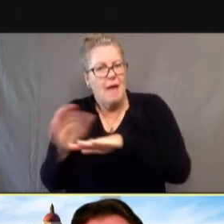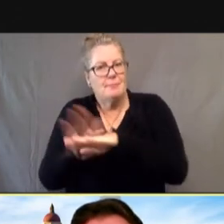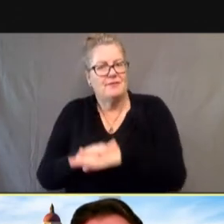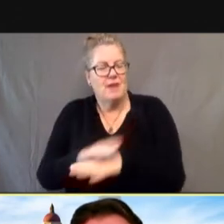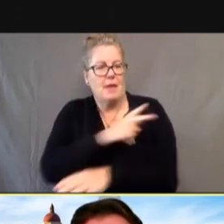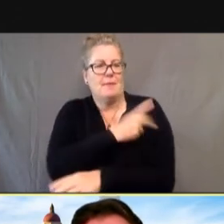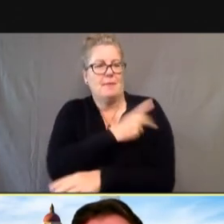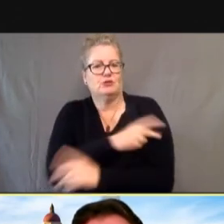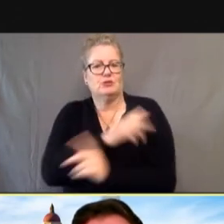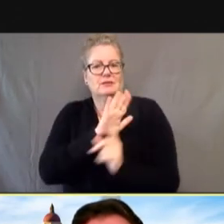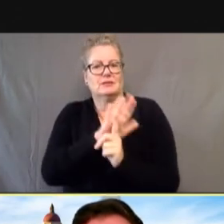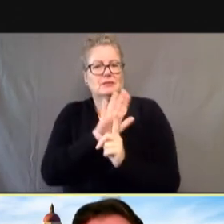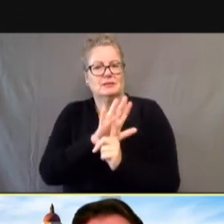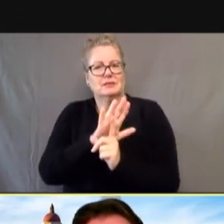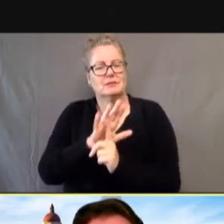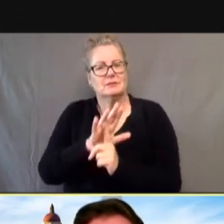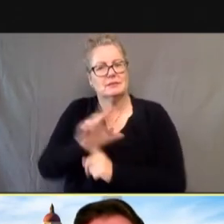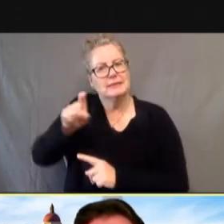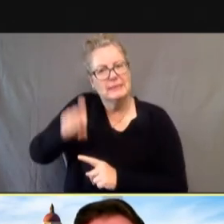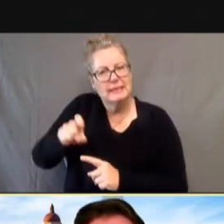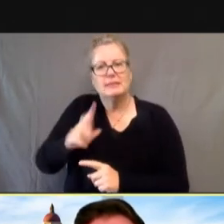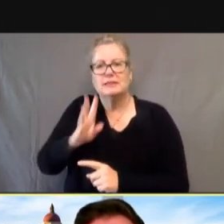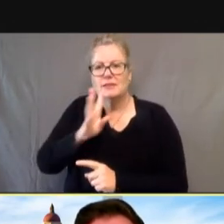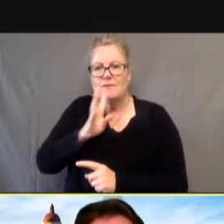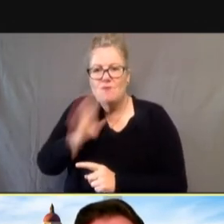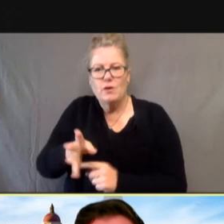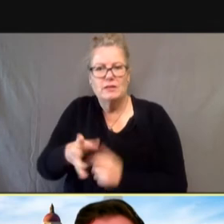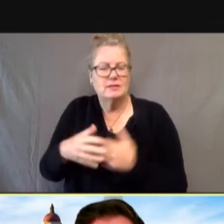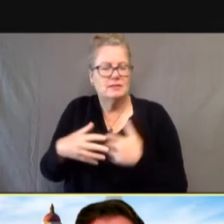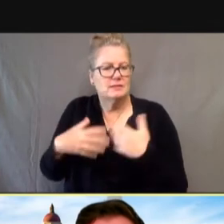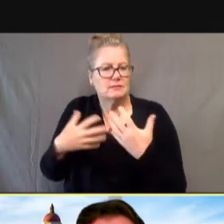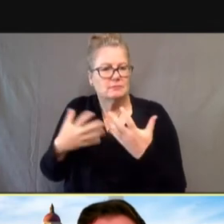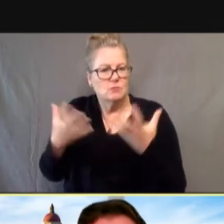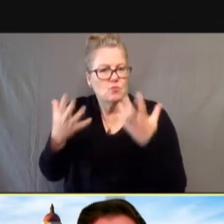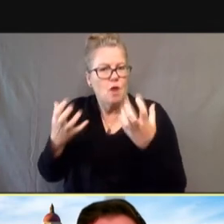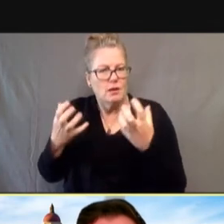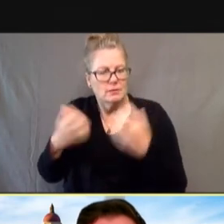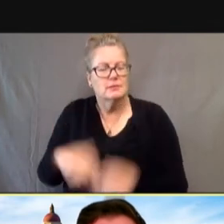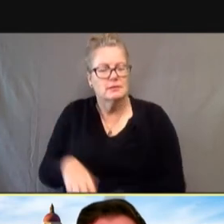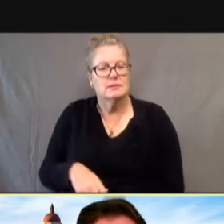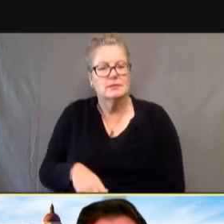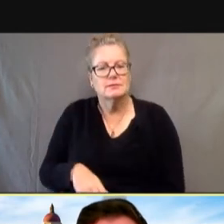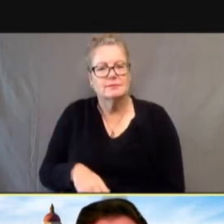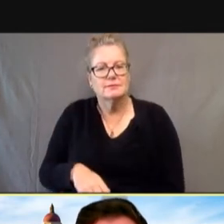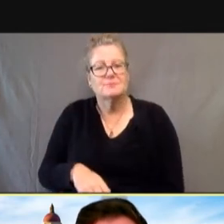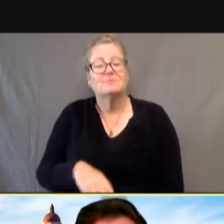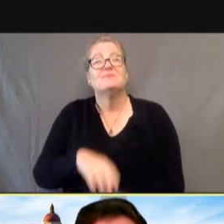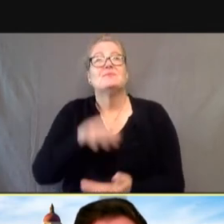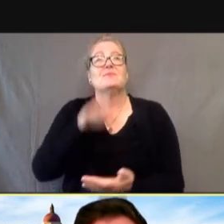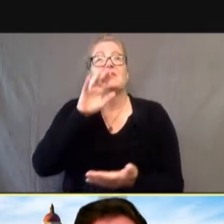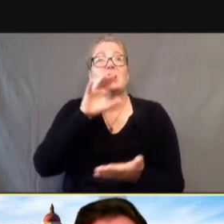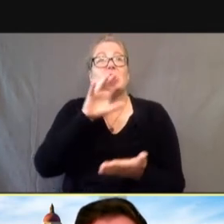involves multiple people from the hospital and also from the School of Medicine.